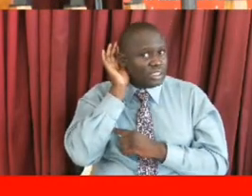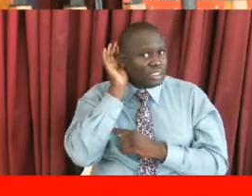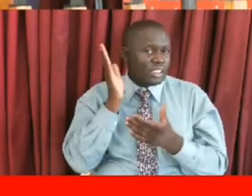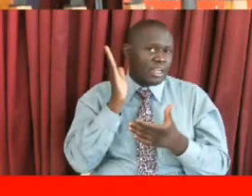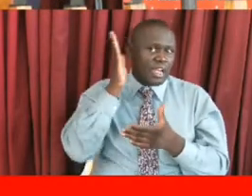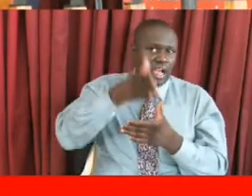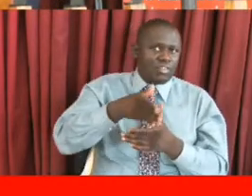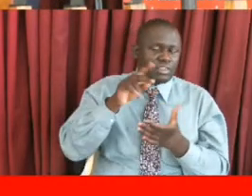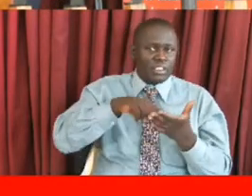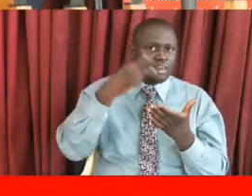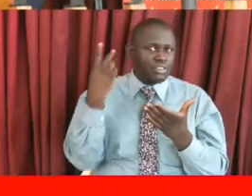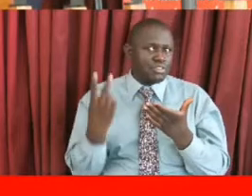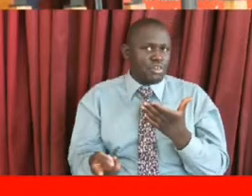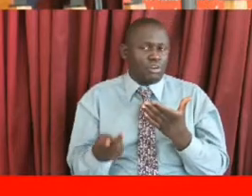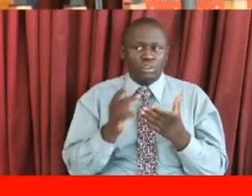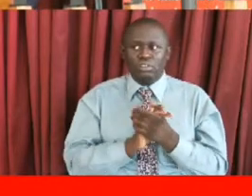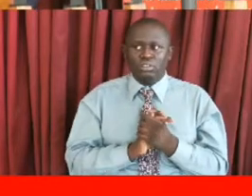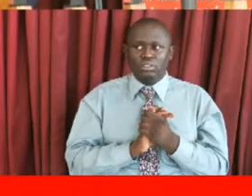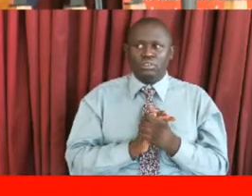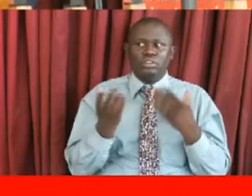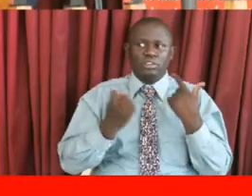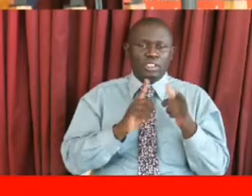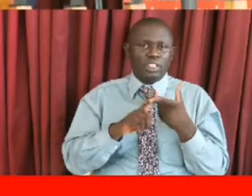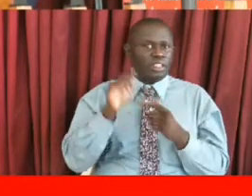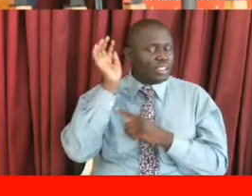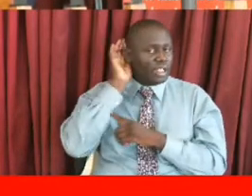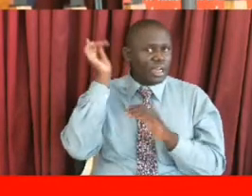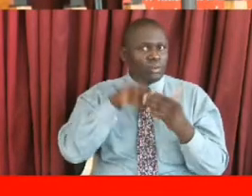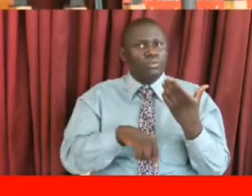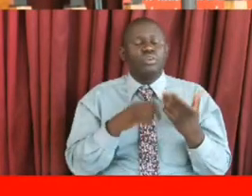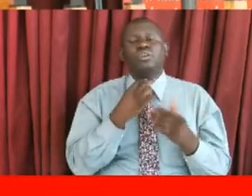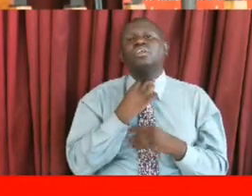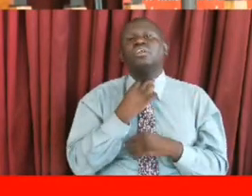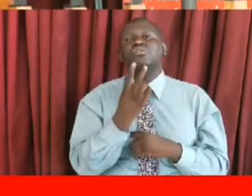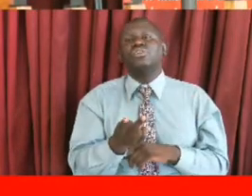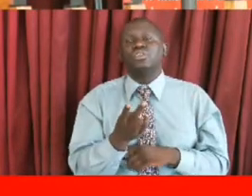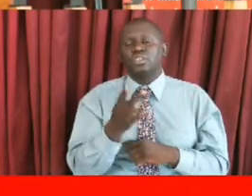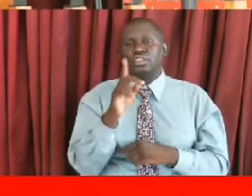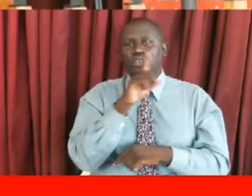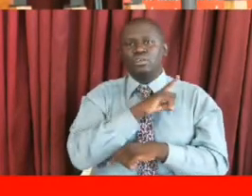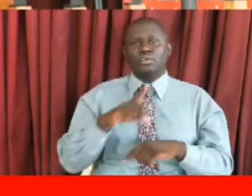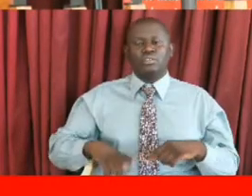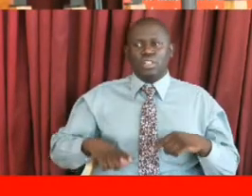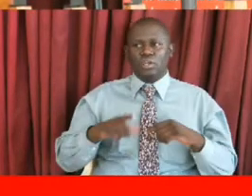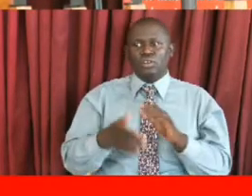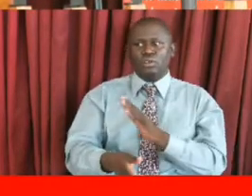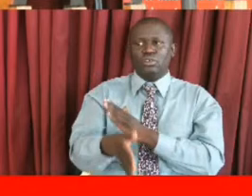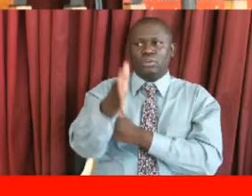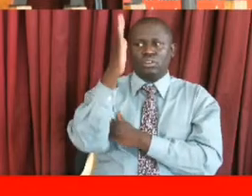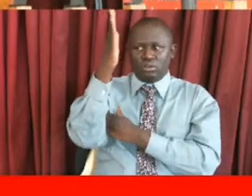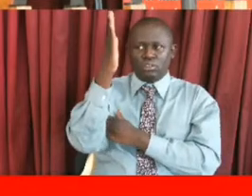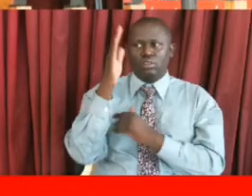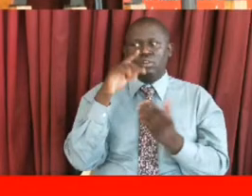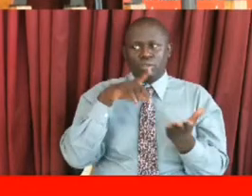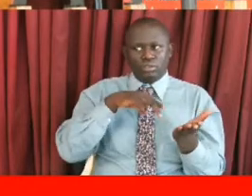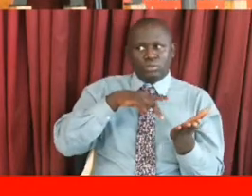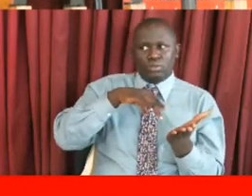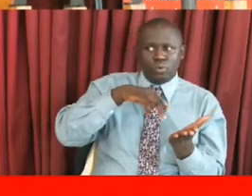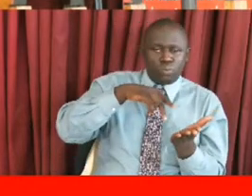fallen and they heard the voice of the Lord God